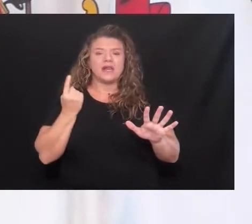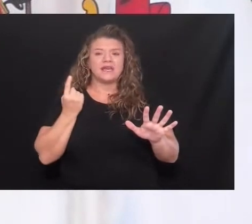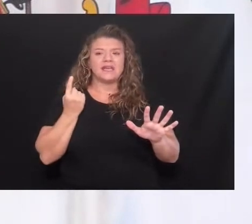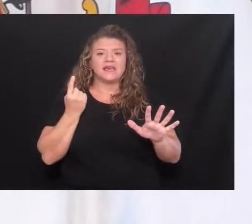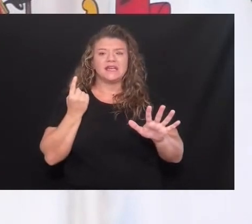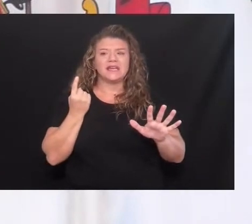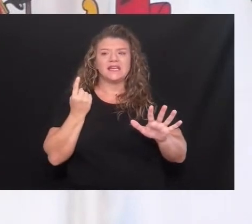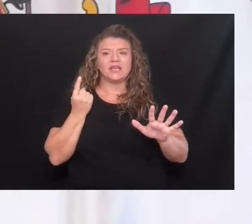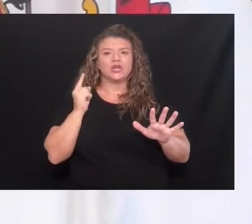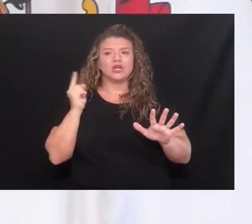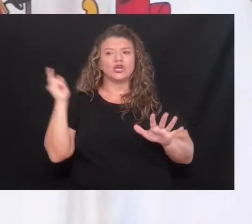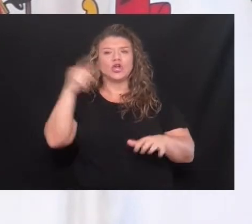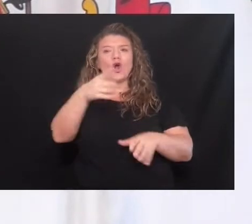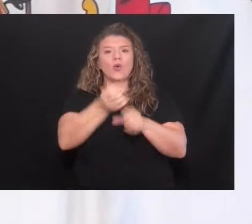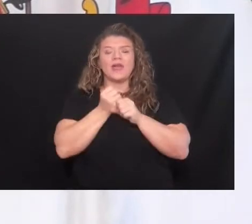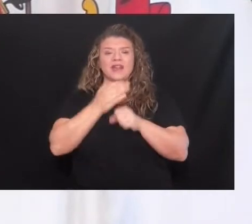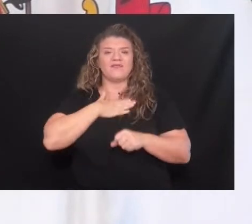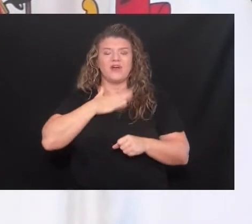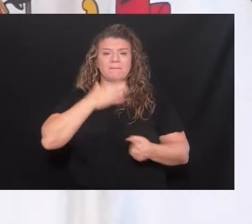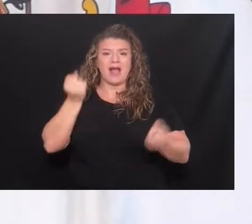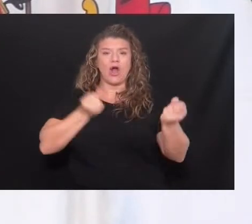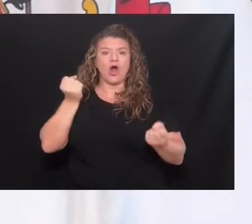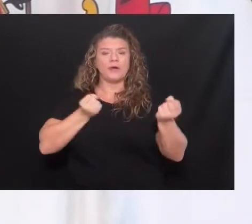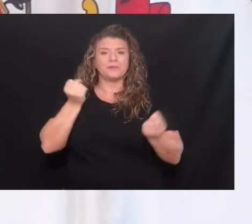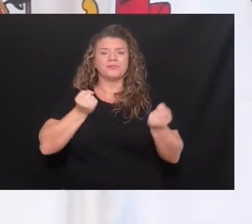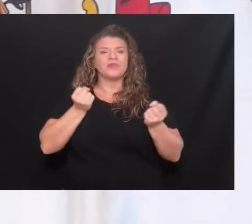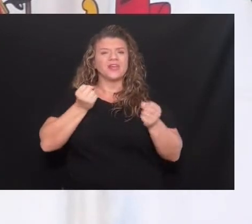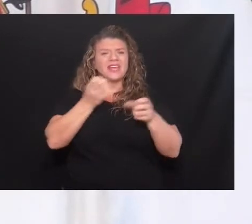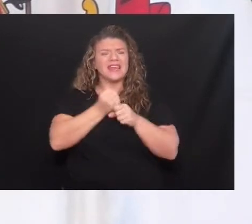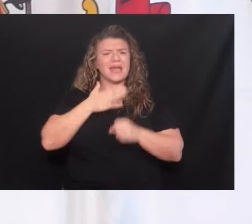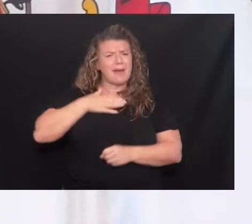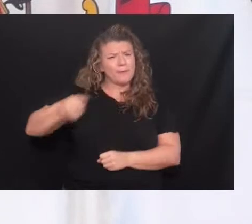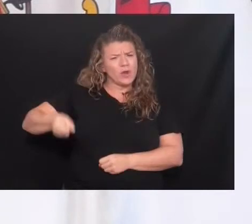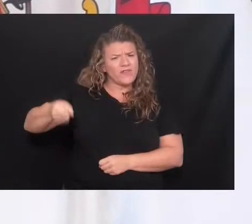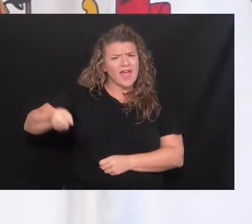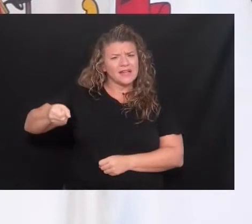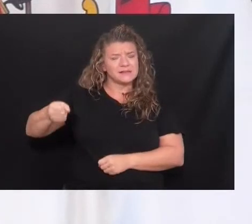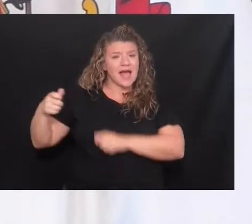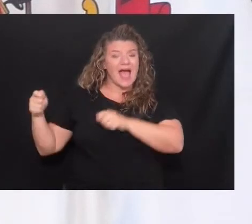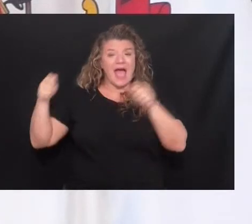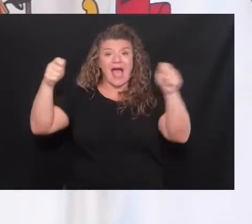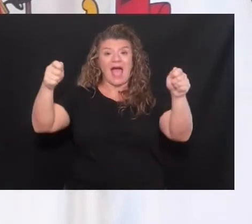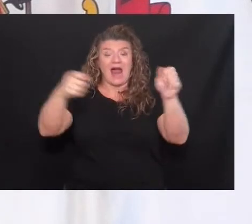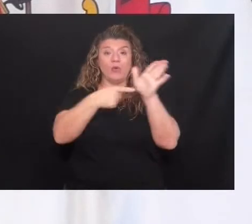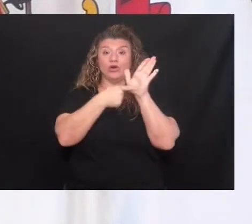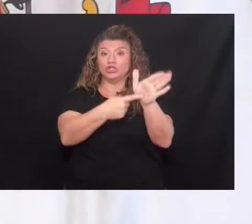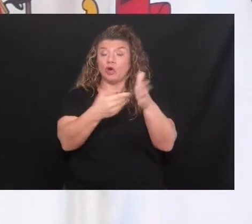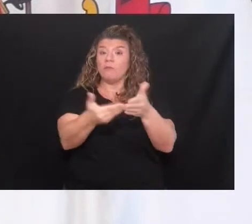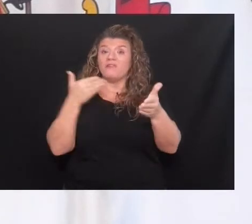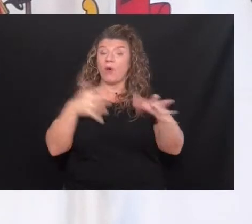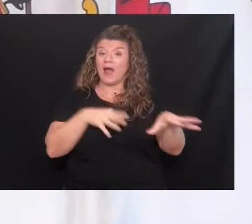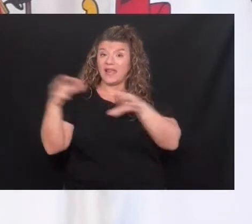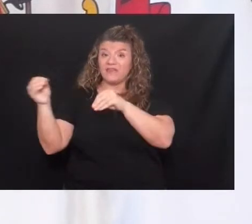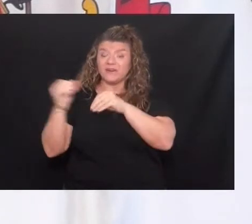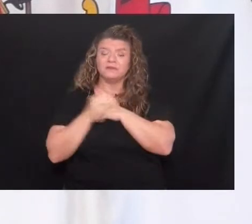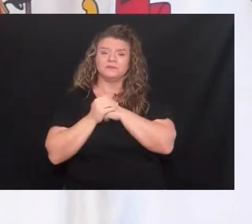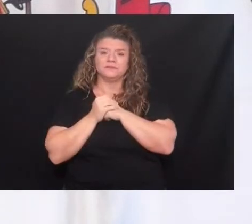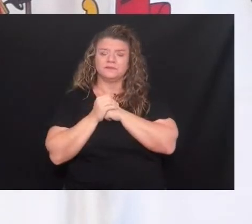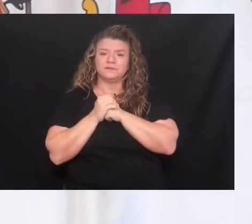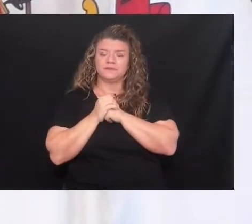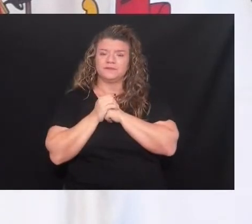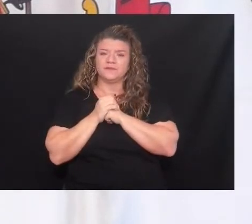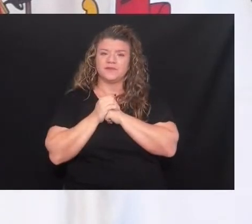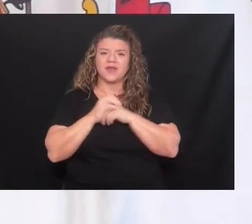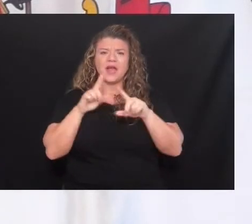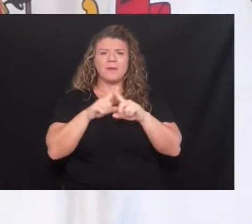to run out there and get that out of my car. It's, you know, get my briefcase and everything, and I'll show it to you before I leave. But nevertheless,